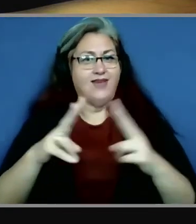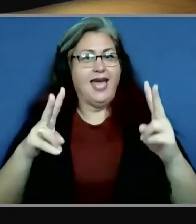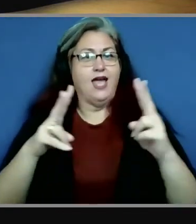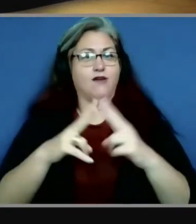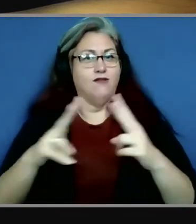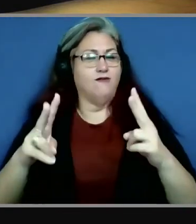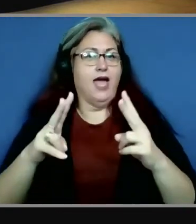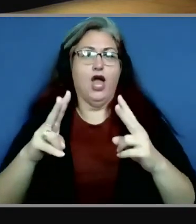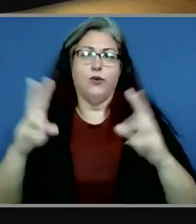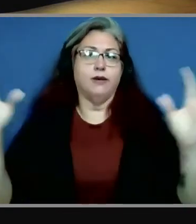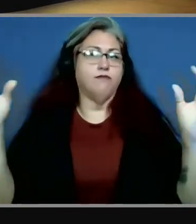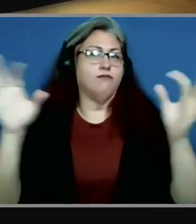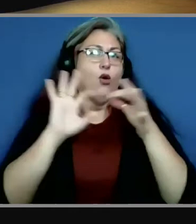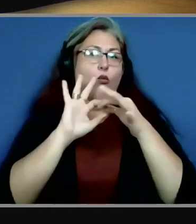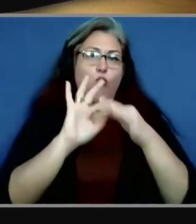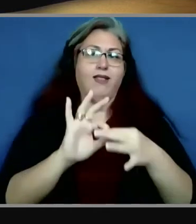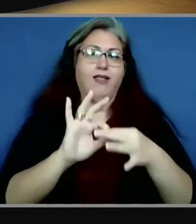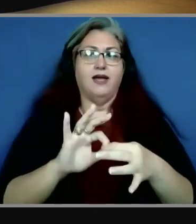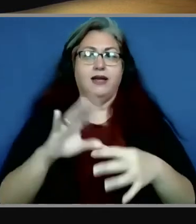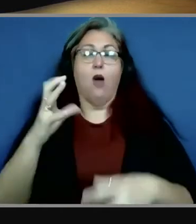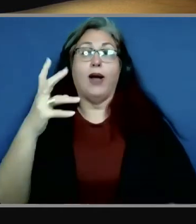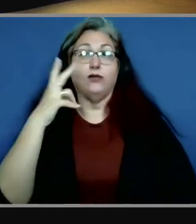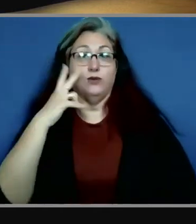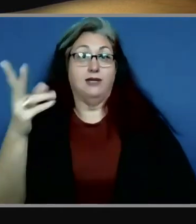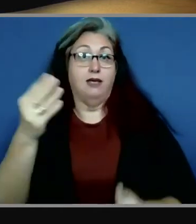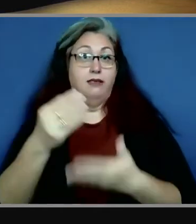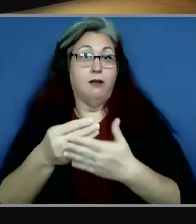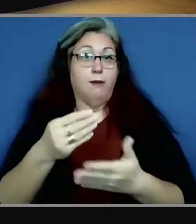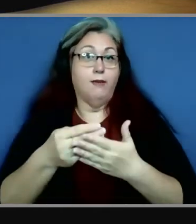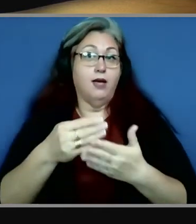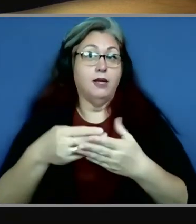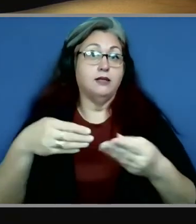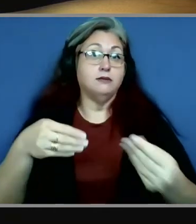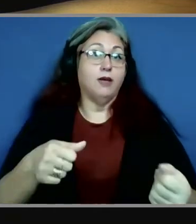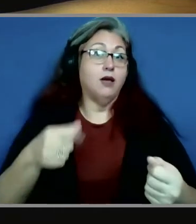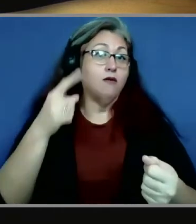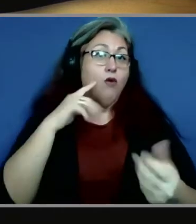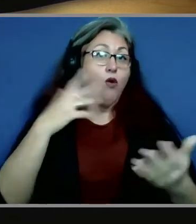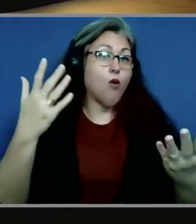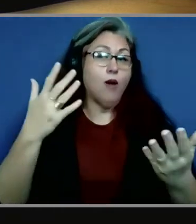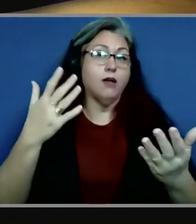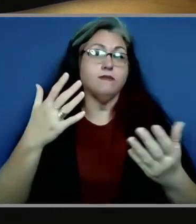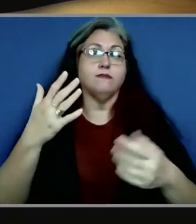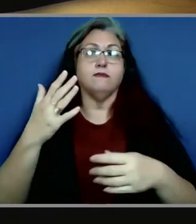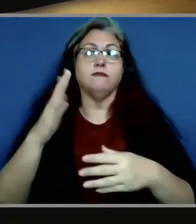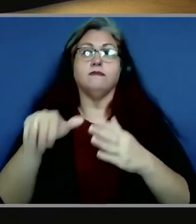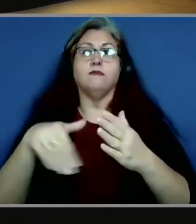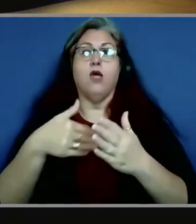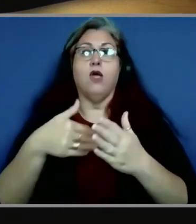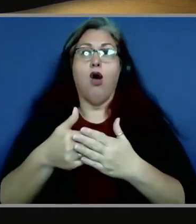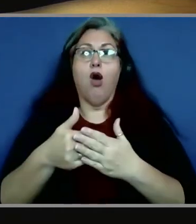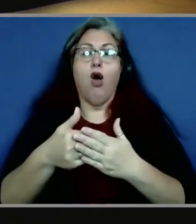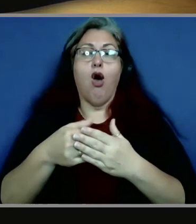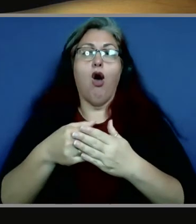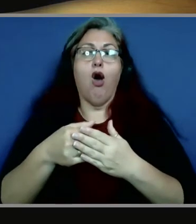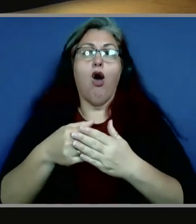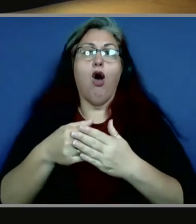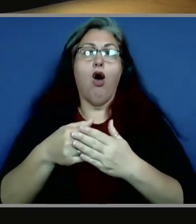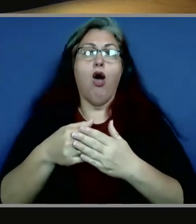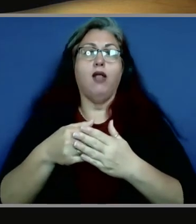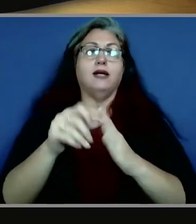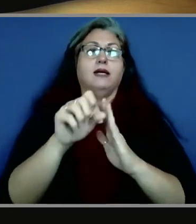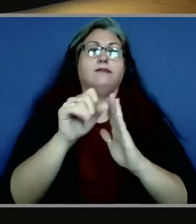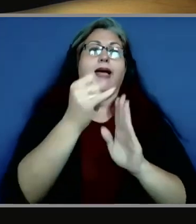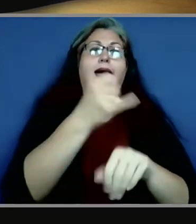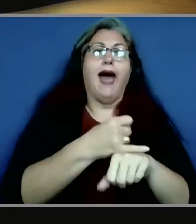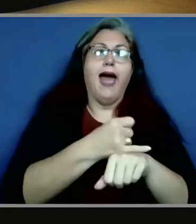relevant in this time. I would like to see that money spent for all of the distributed throughout the state of Hawaii